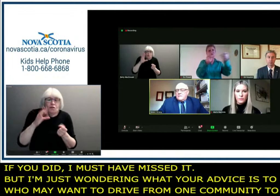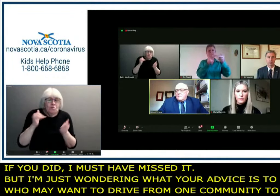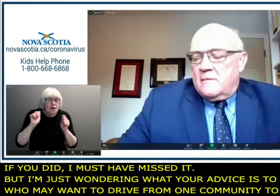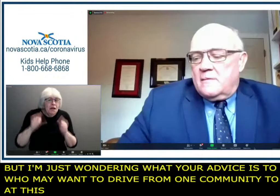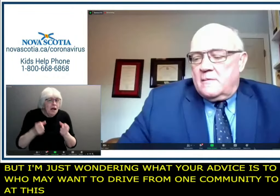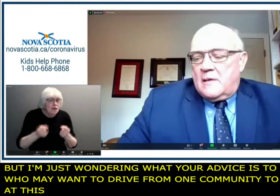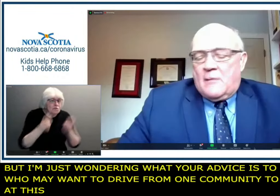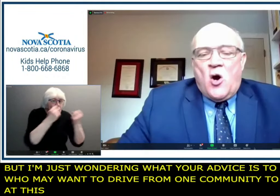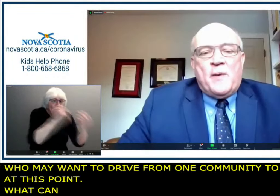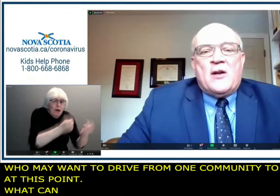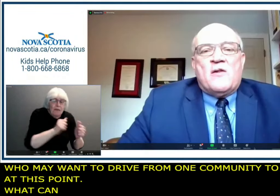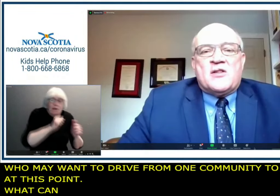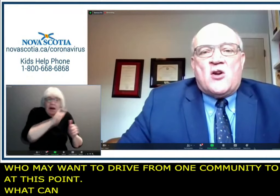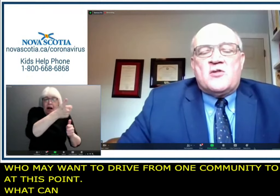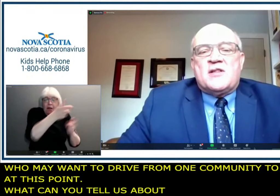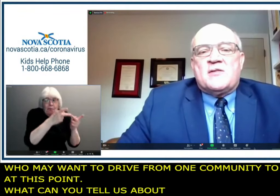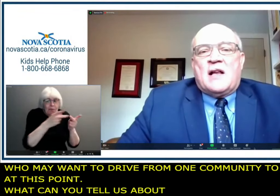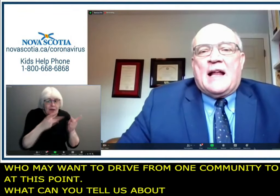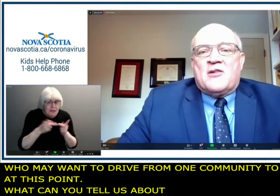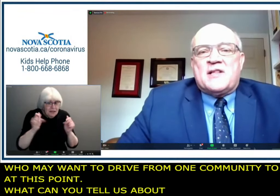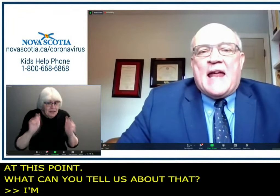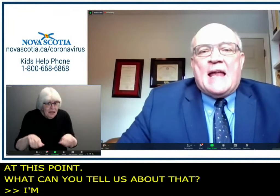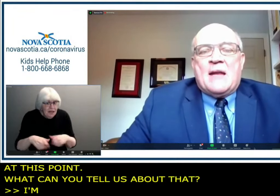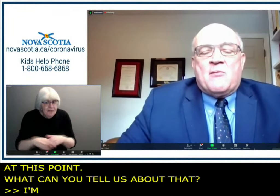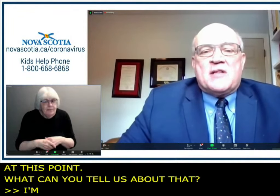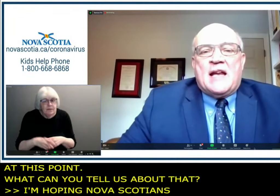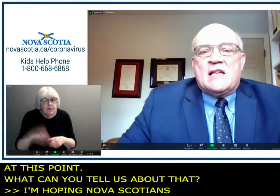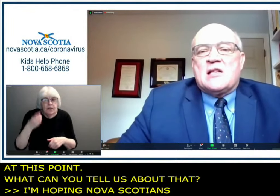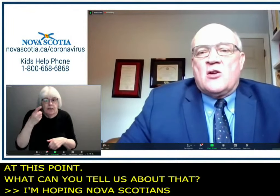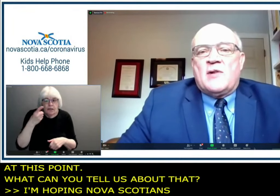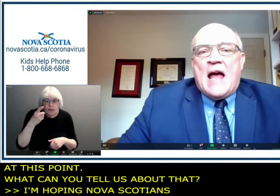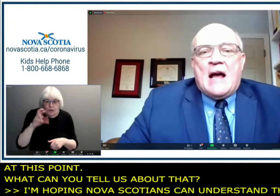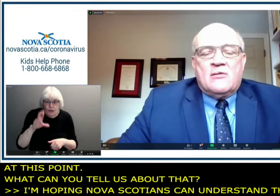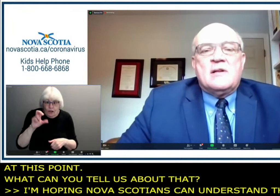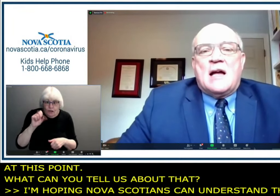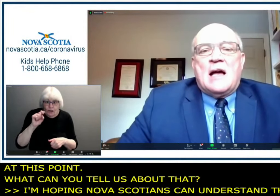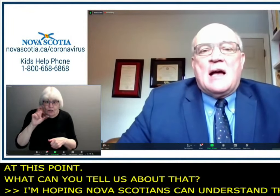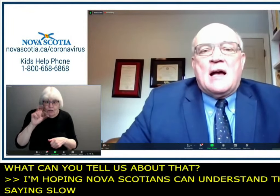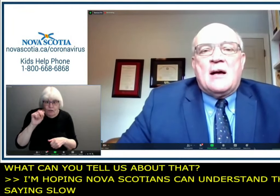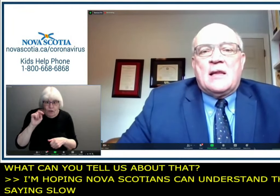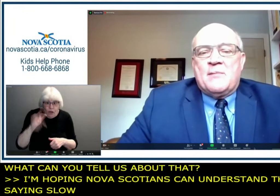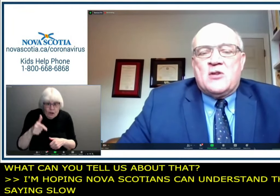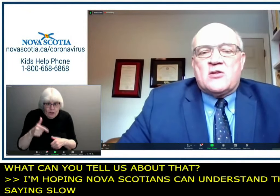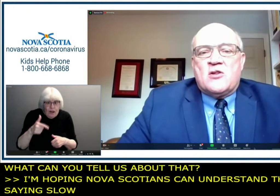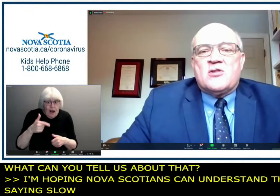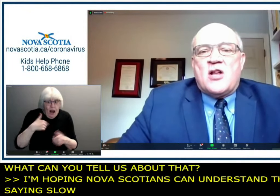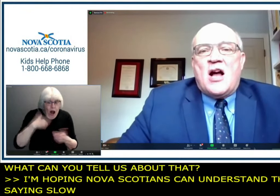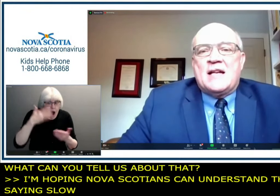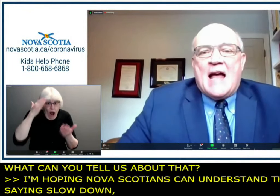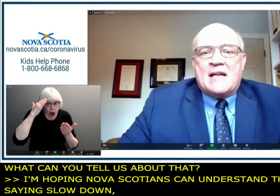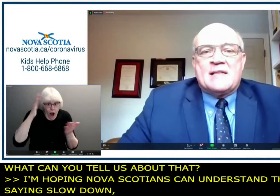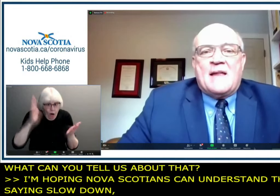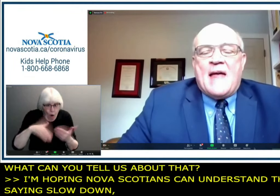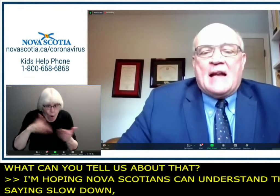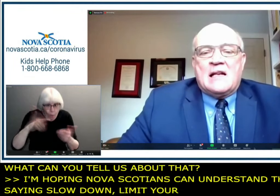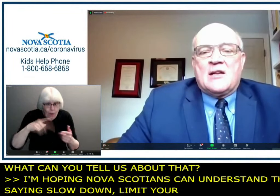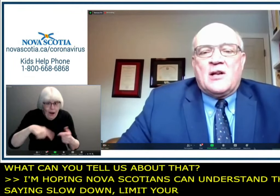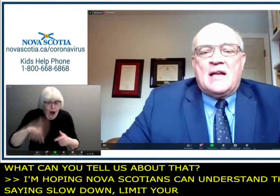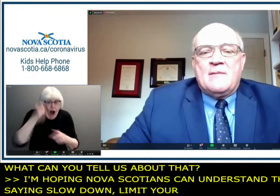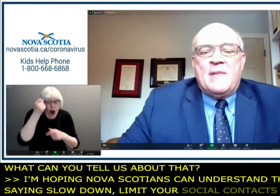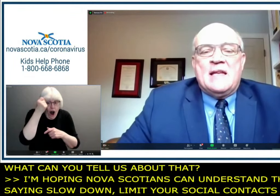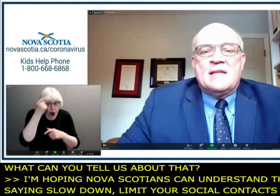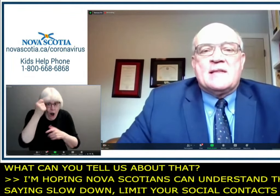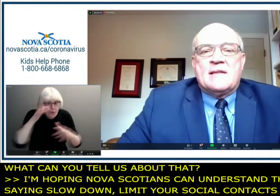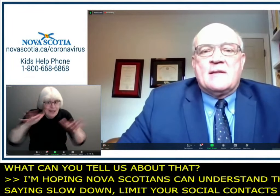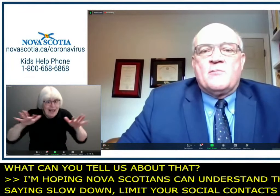us about that? I'm hoping Nova Scotians can understand that we're saying slow down, limit your social contacts. That